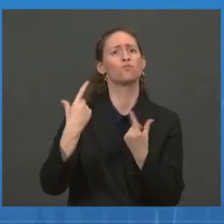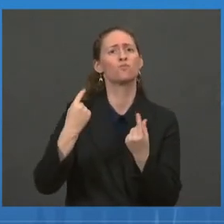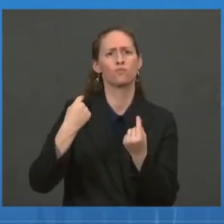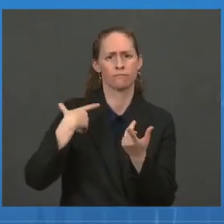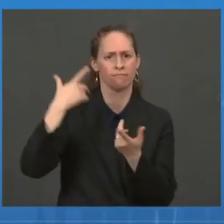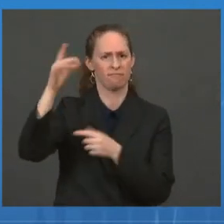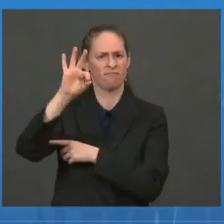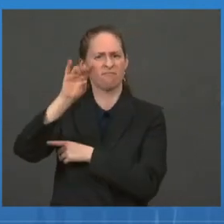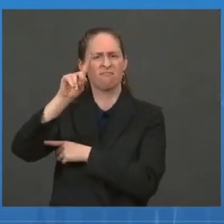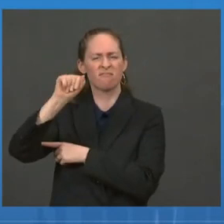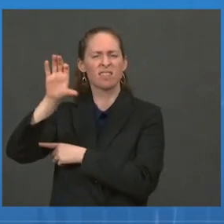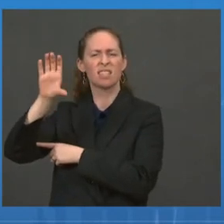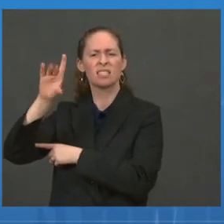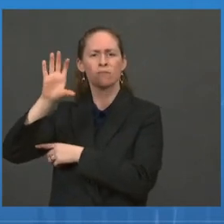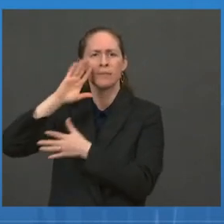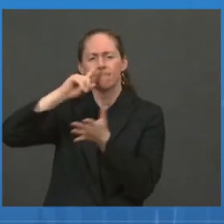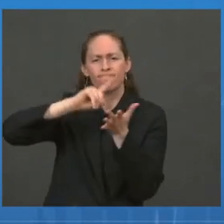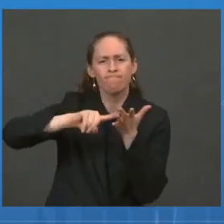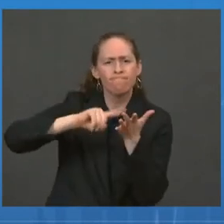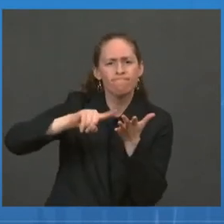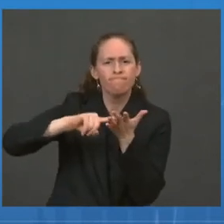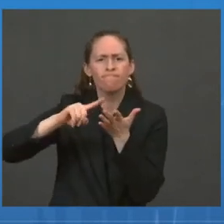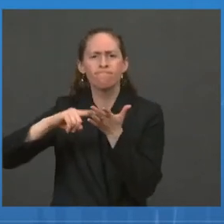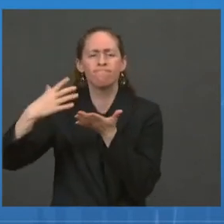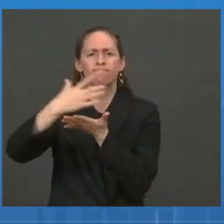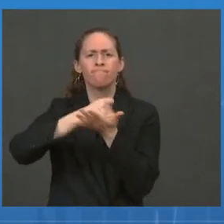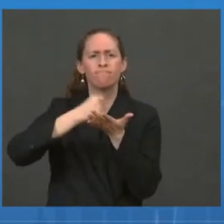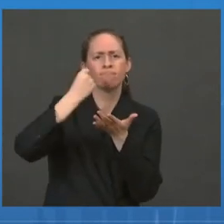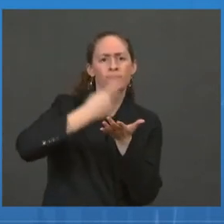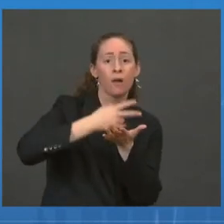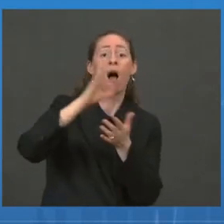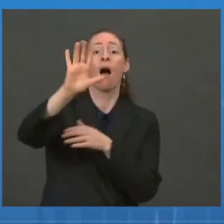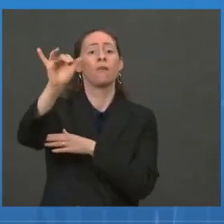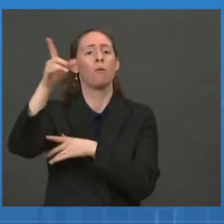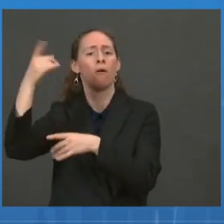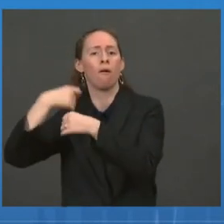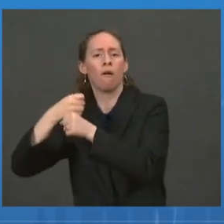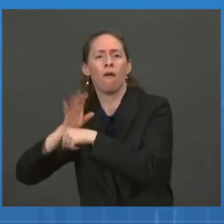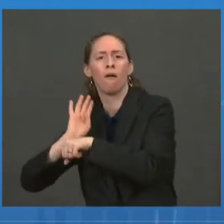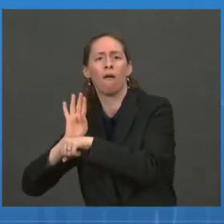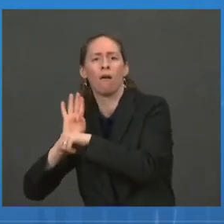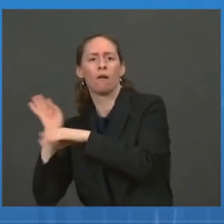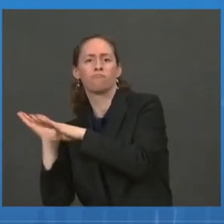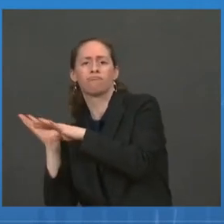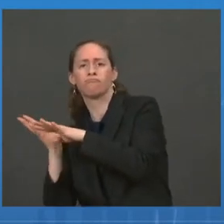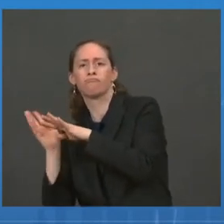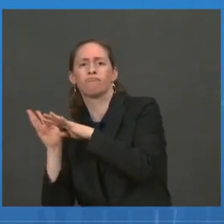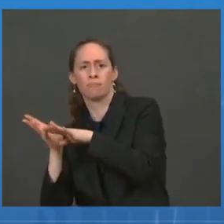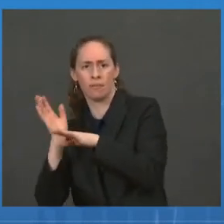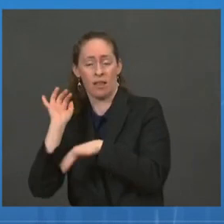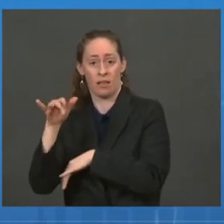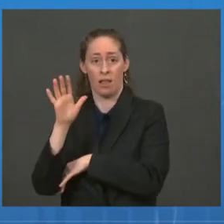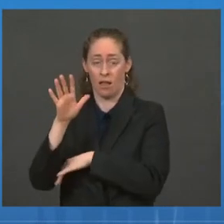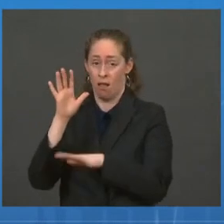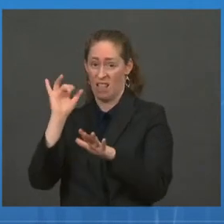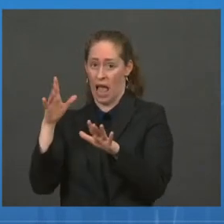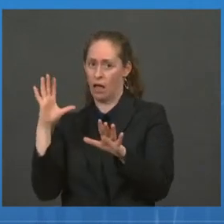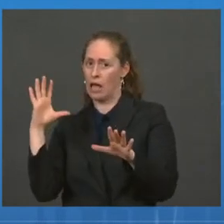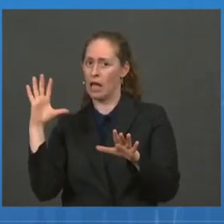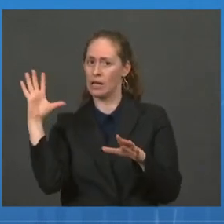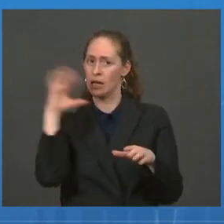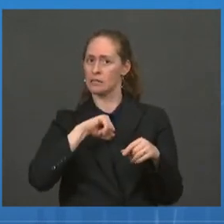an estimate and we we are planning in that scenario not only for supporting the manufacturers through that